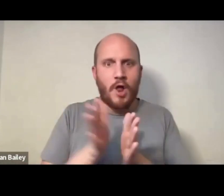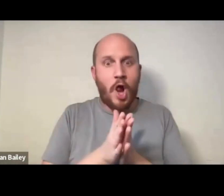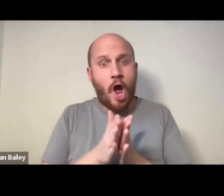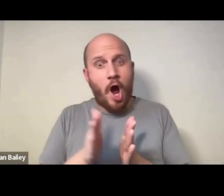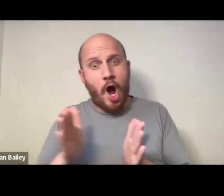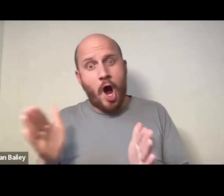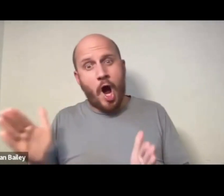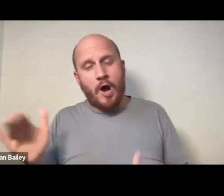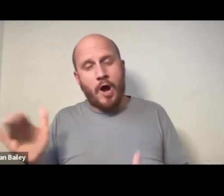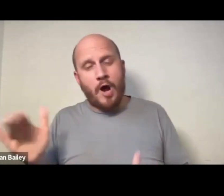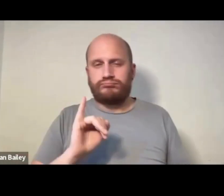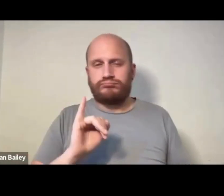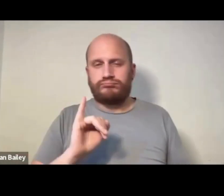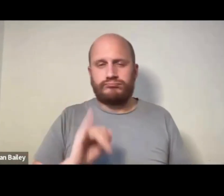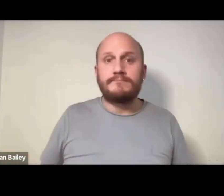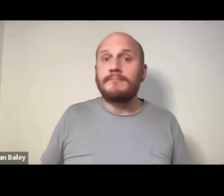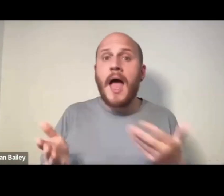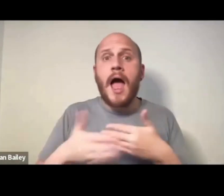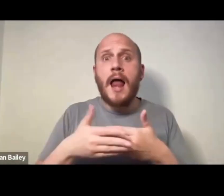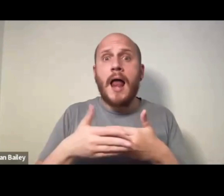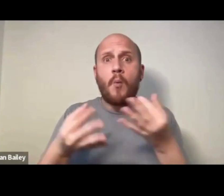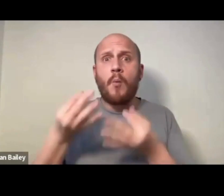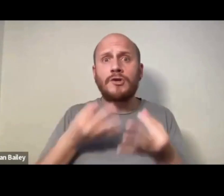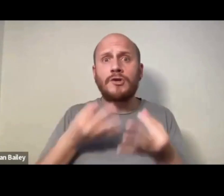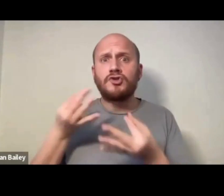other questions?